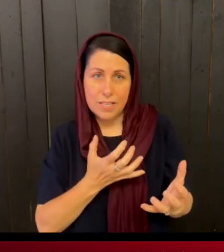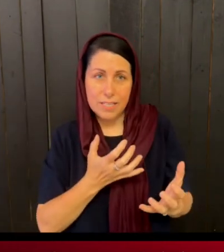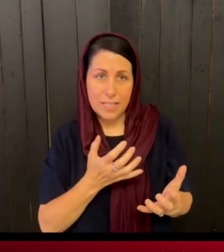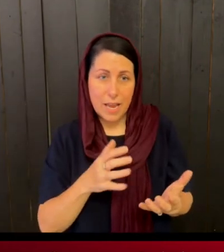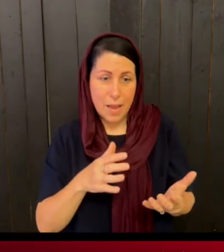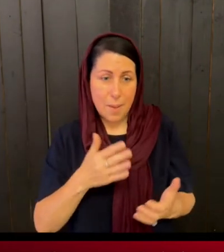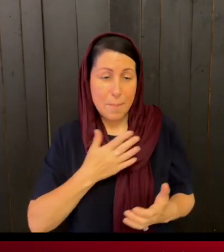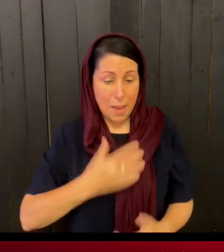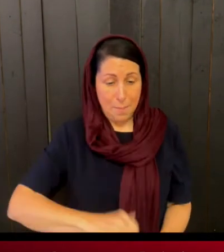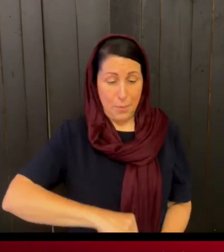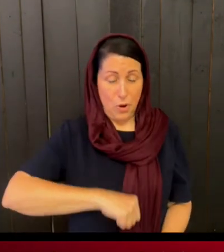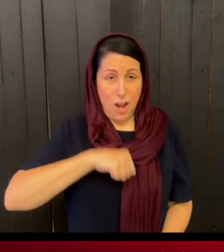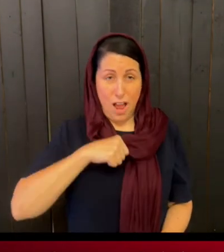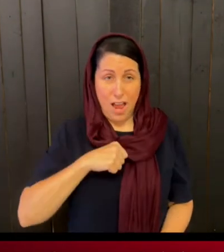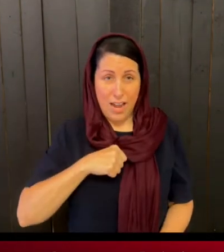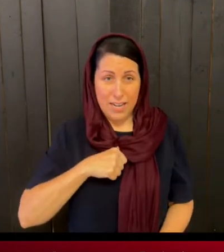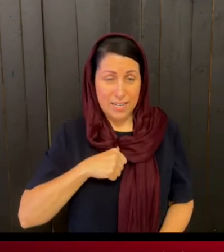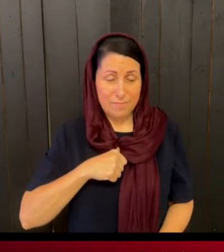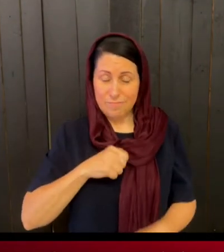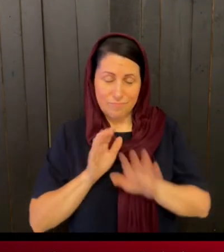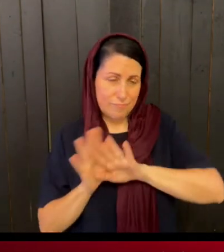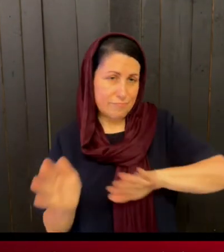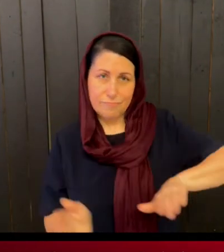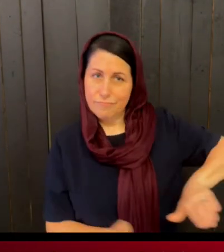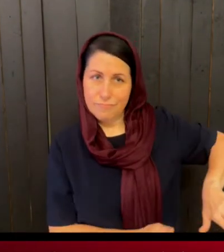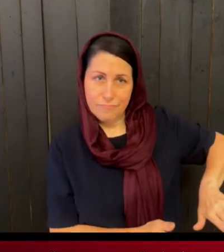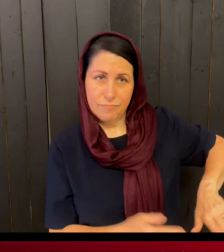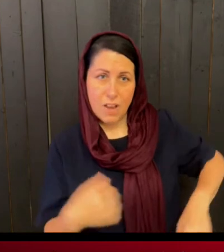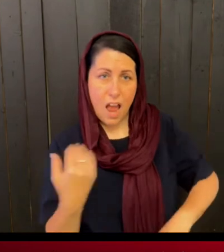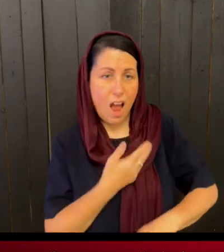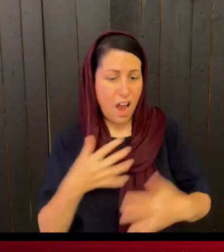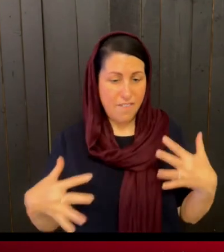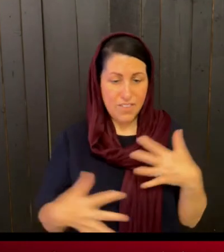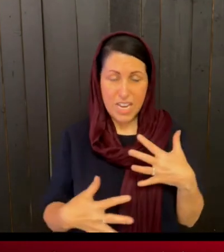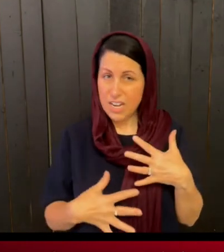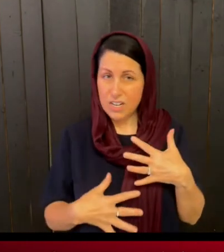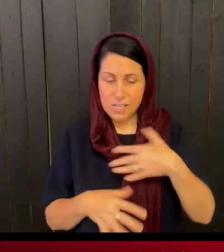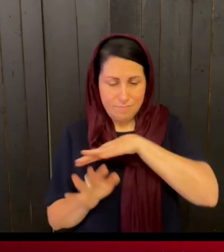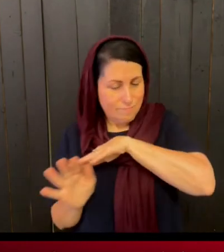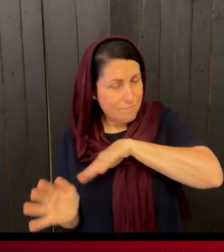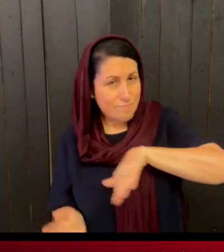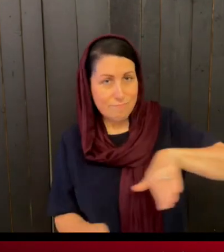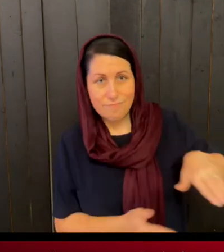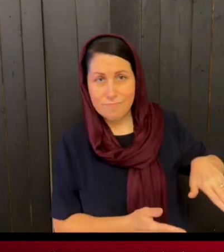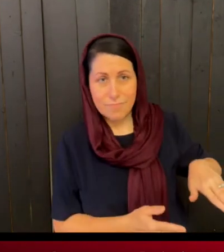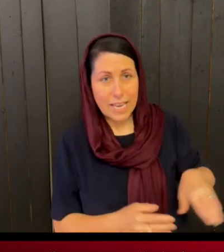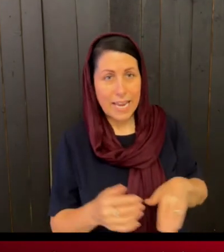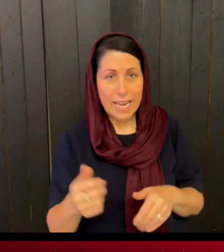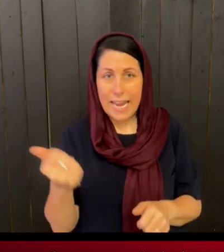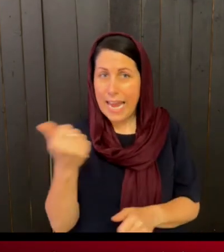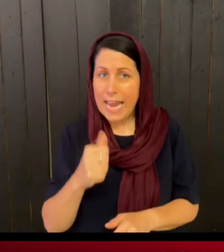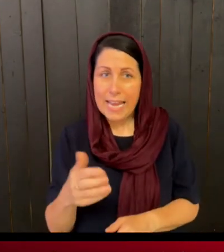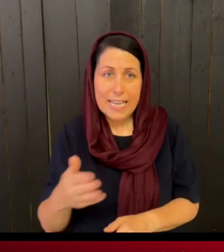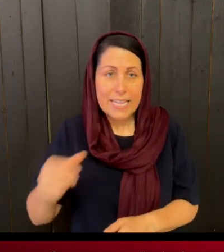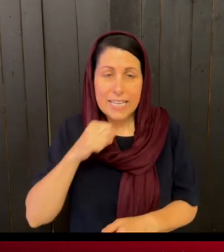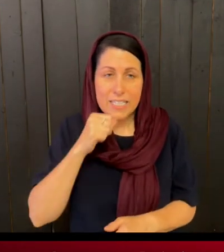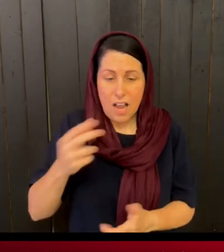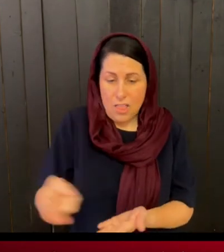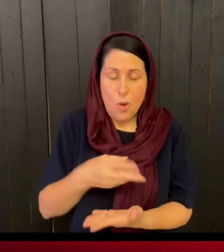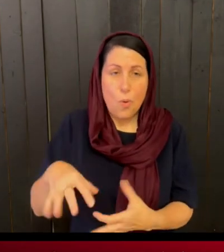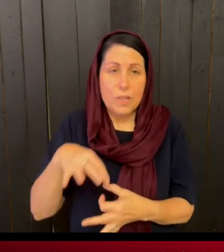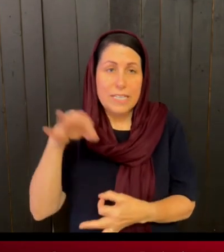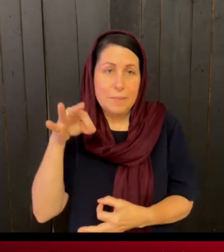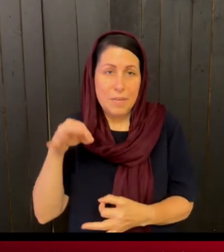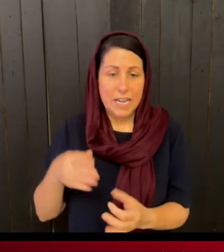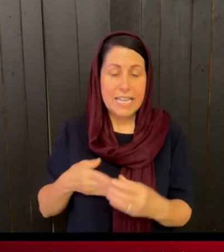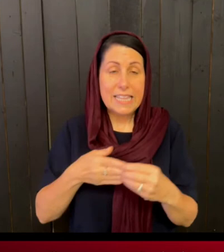pride, die to our ego, our fears, anything that isn't the Holy Spirit in us, leading us and